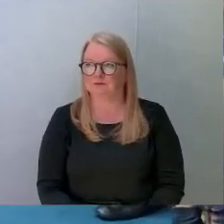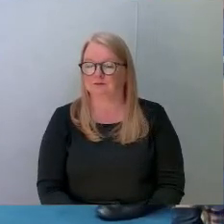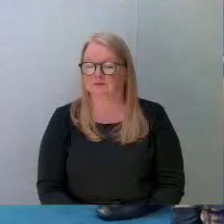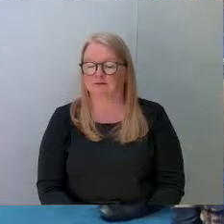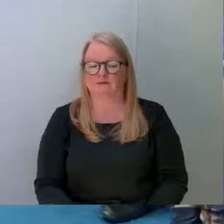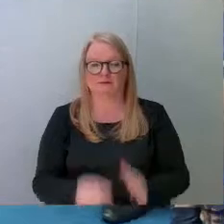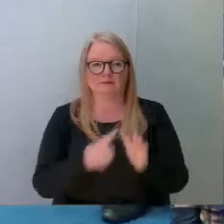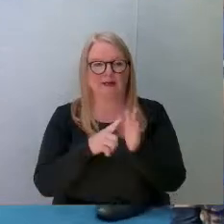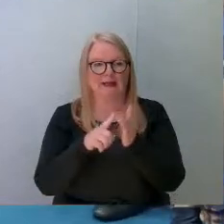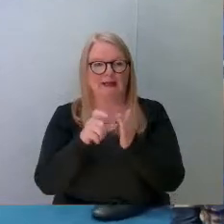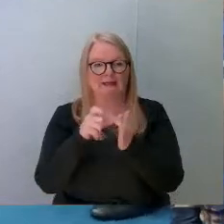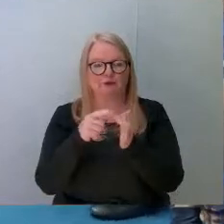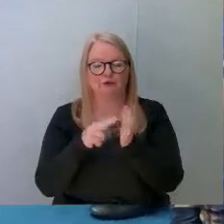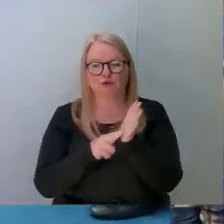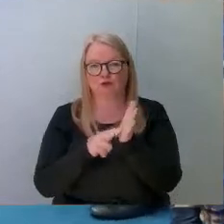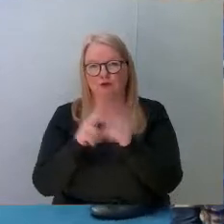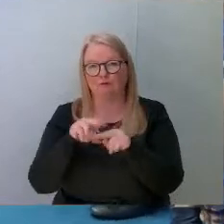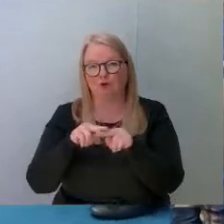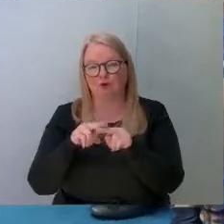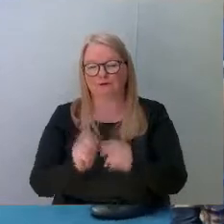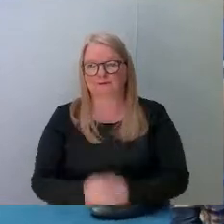Aidan Ferguson.